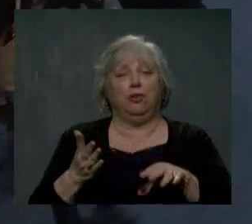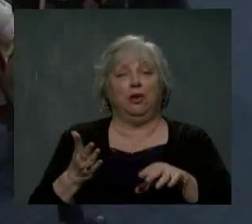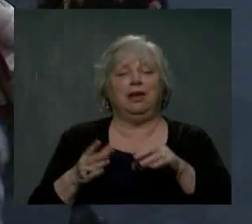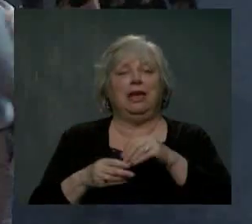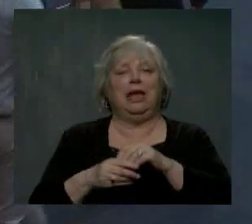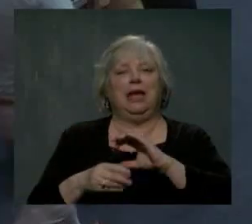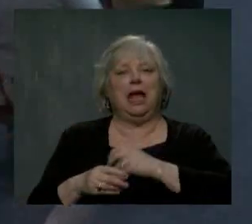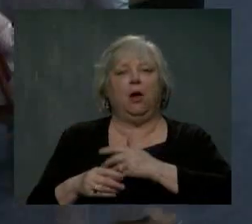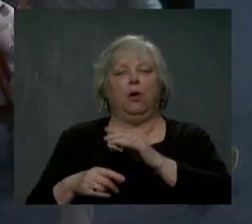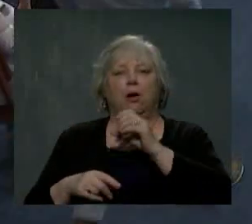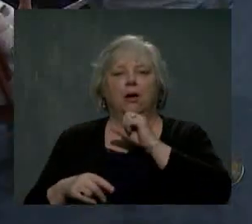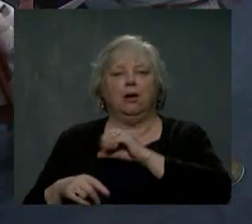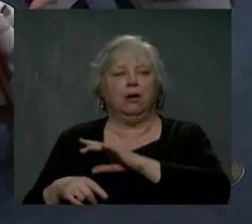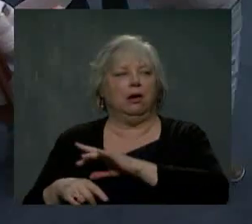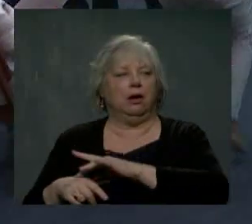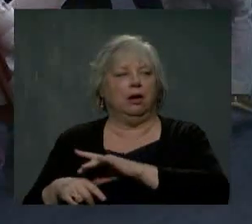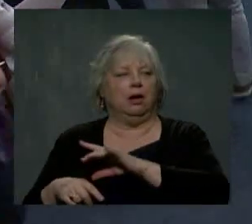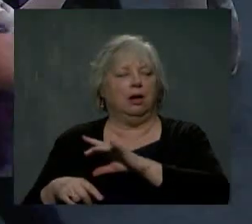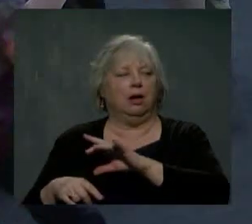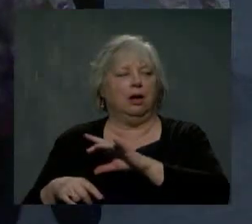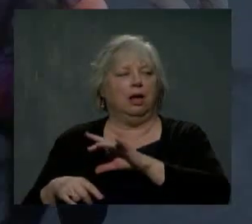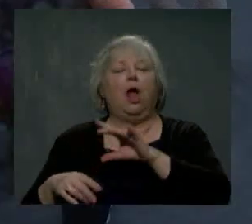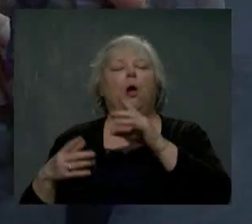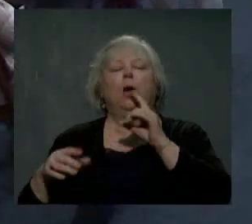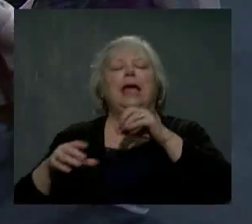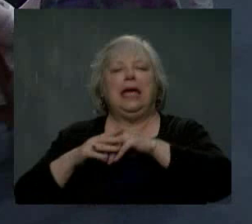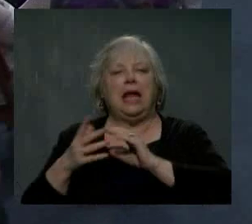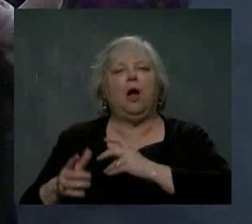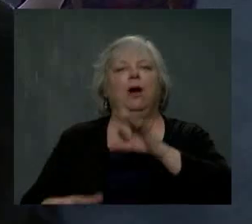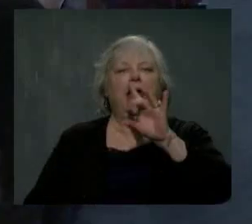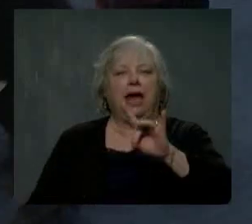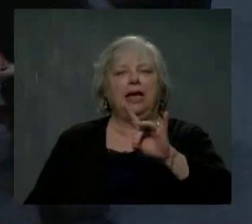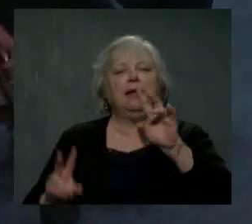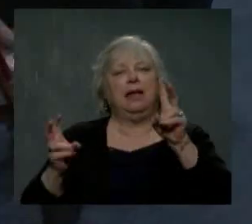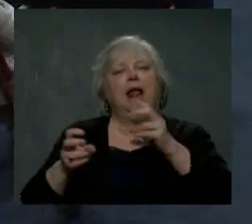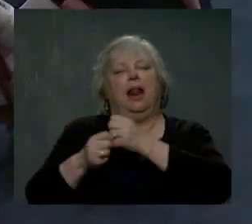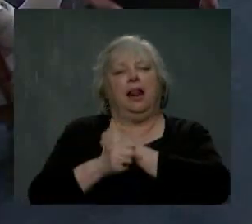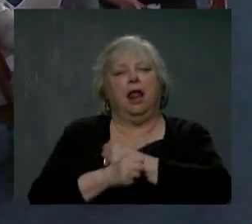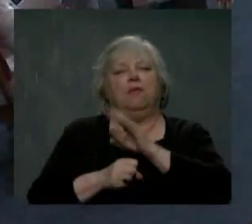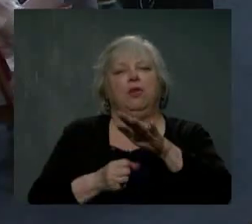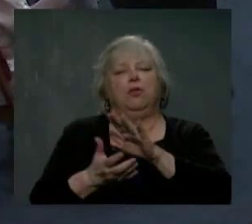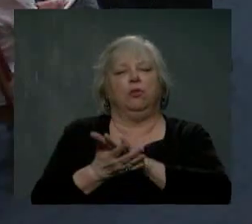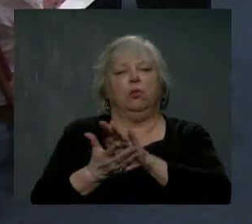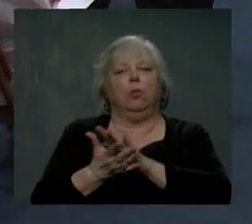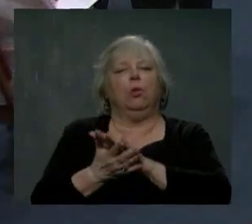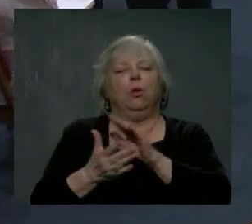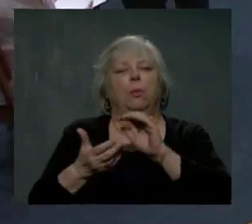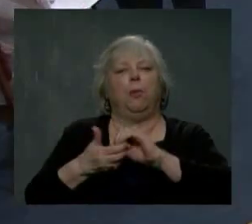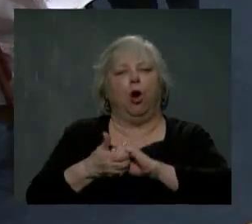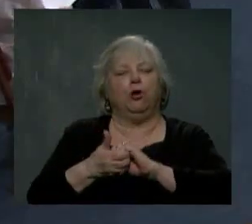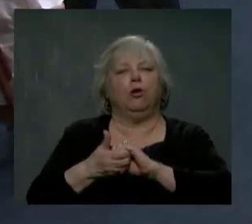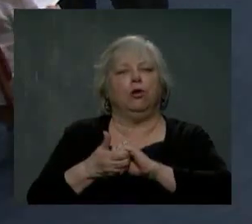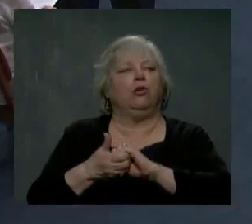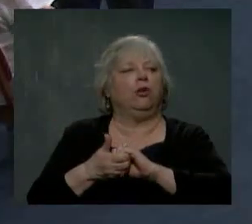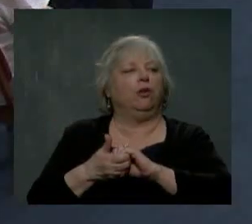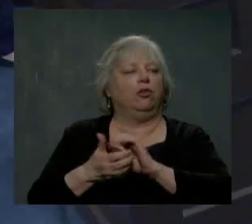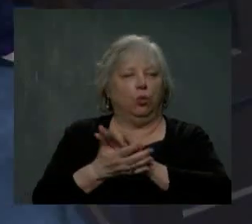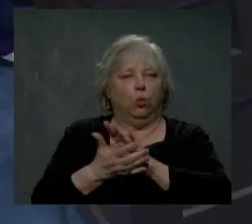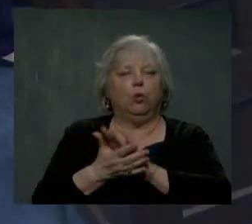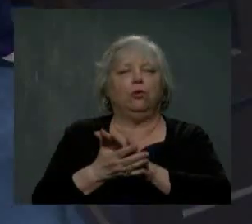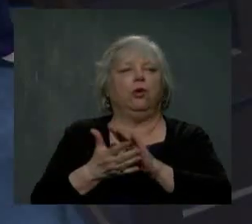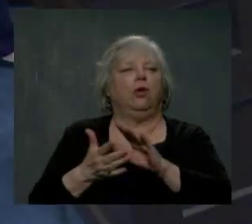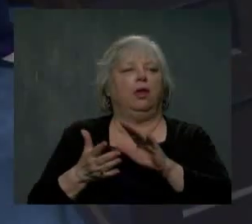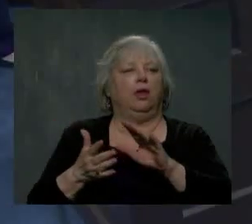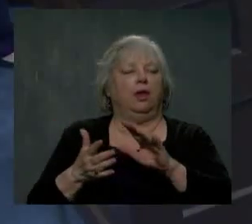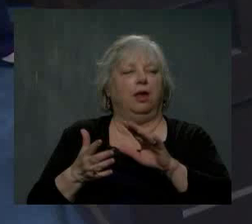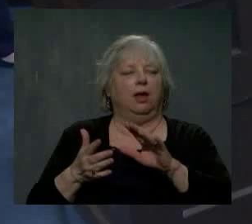in our 8 Love Your School partner schools in physical activity. To provide you with